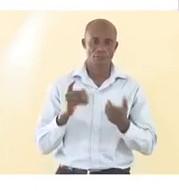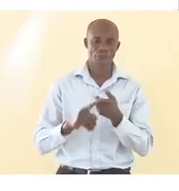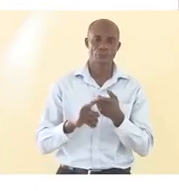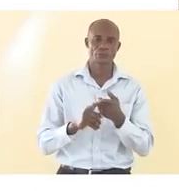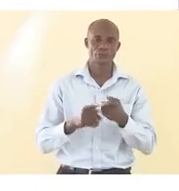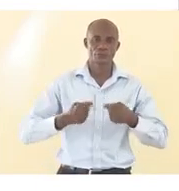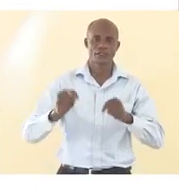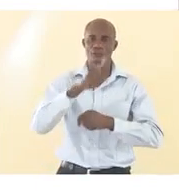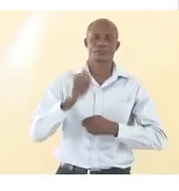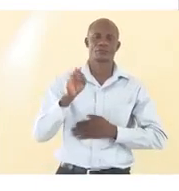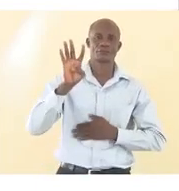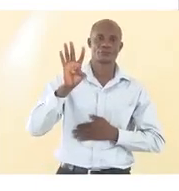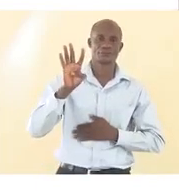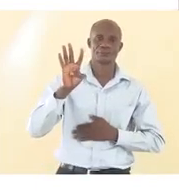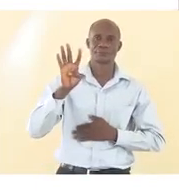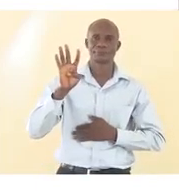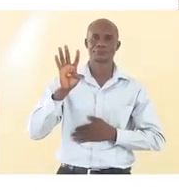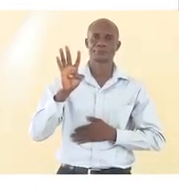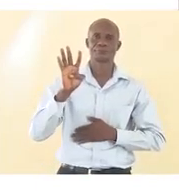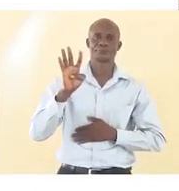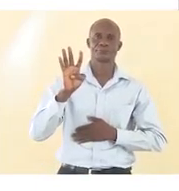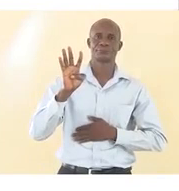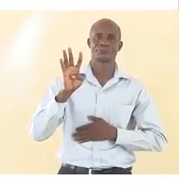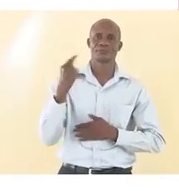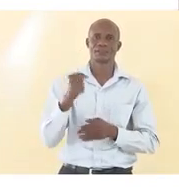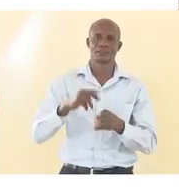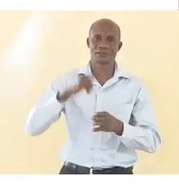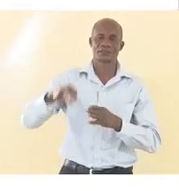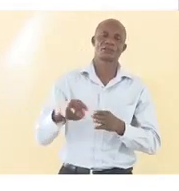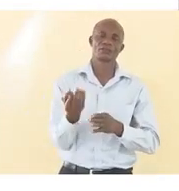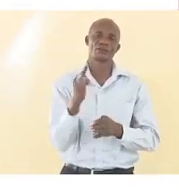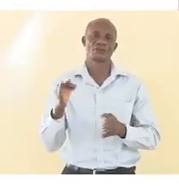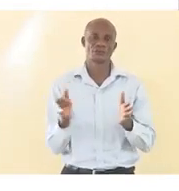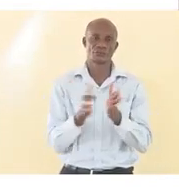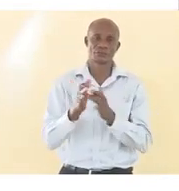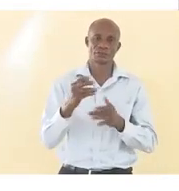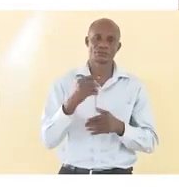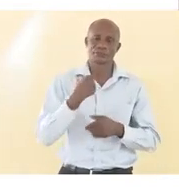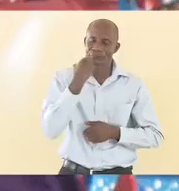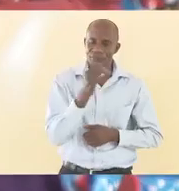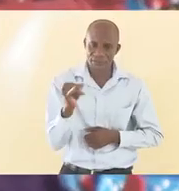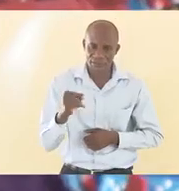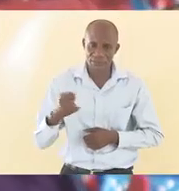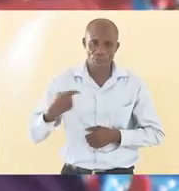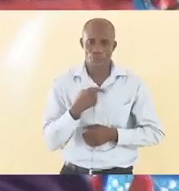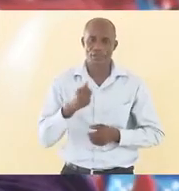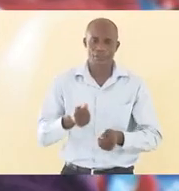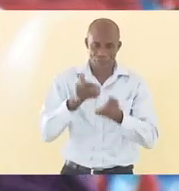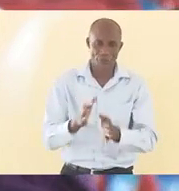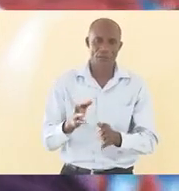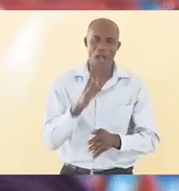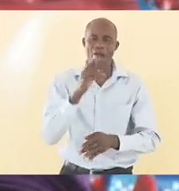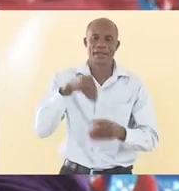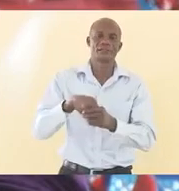But I want to attempt question four. Okay. The implications of Jesus saying that we, his